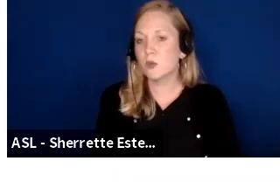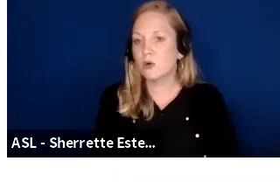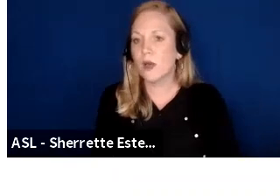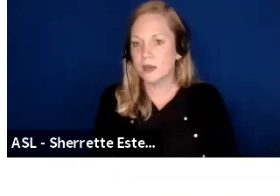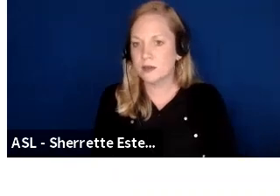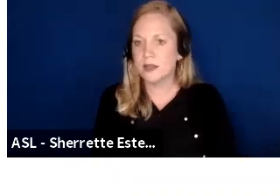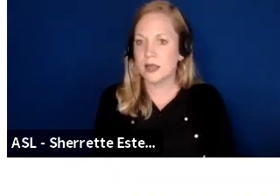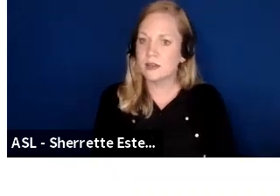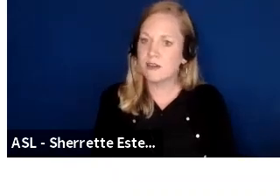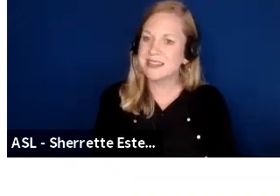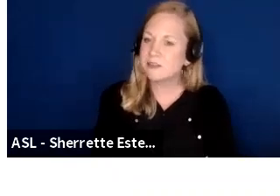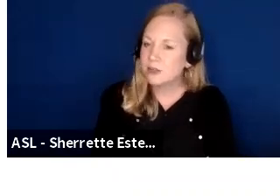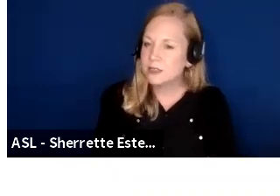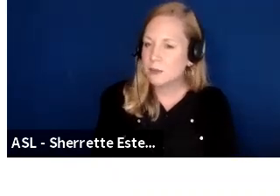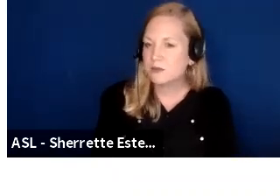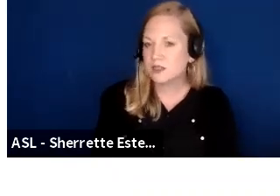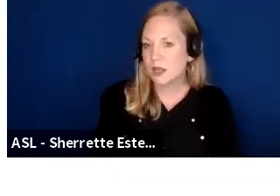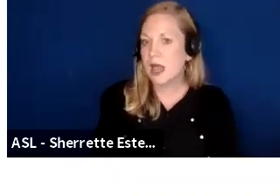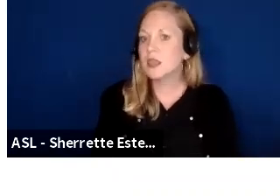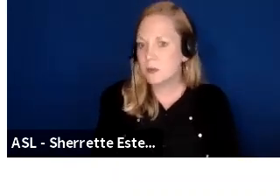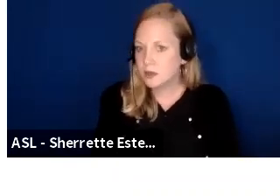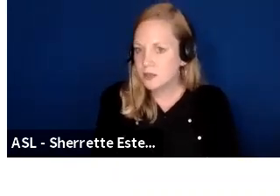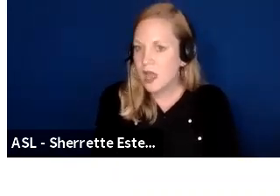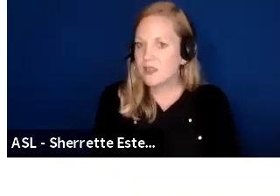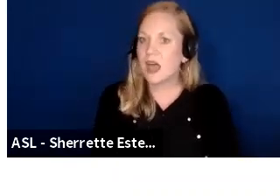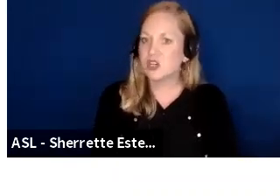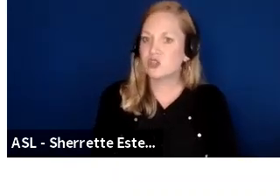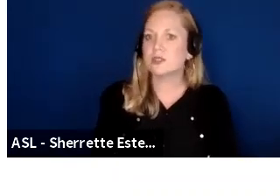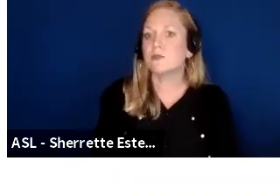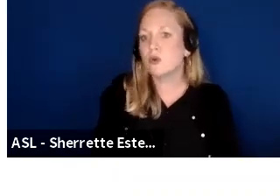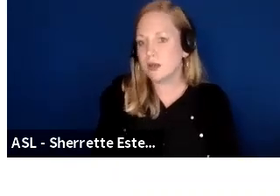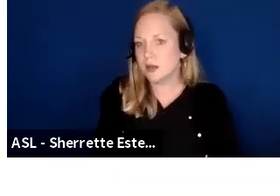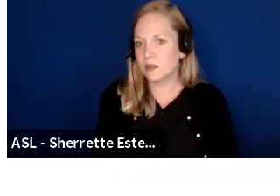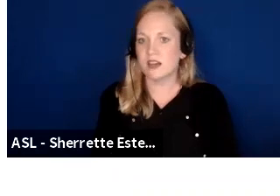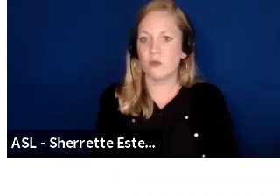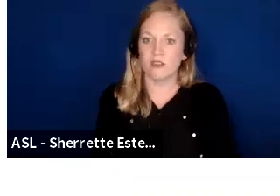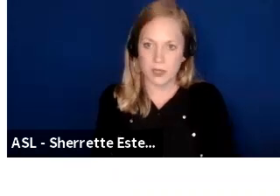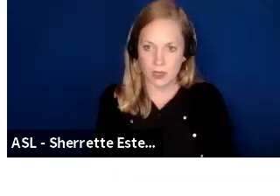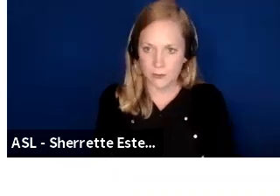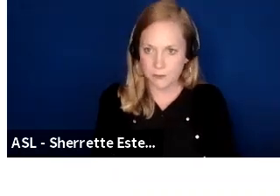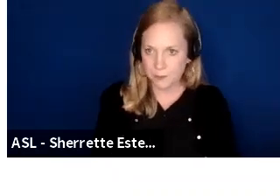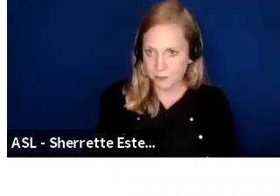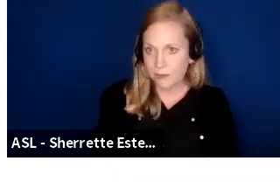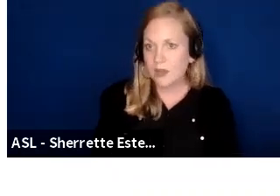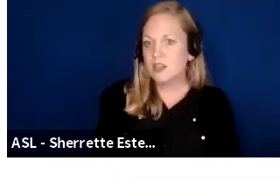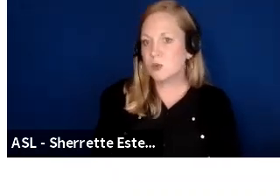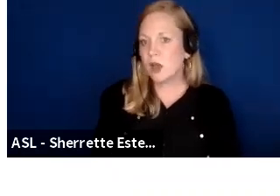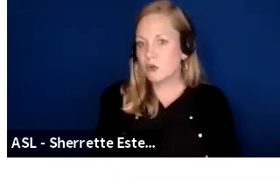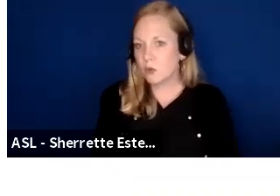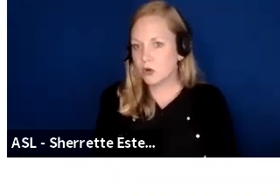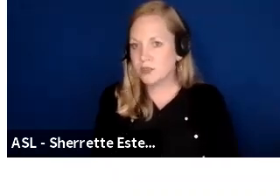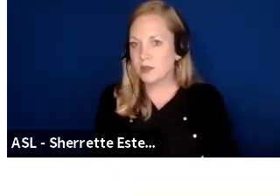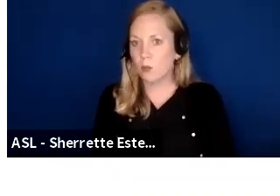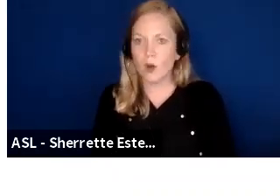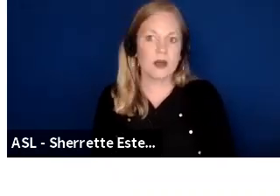and explore ways and identify different types of design elements that actually supported the deaf way of being. So in